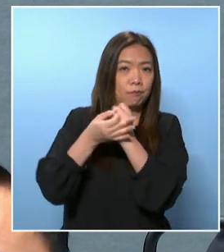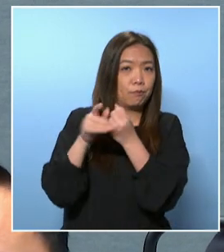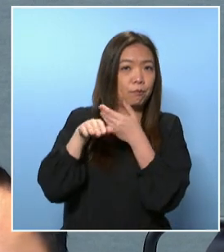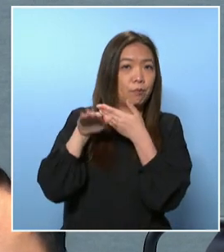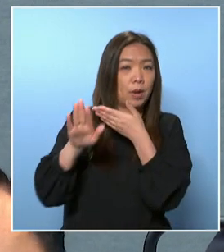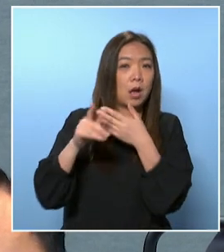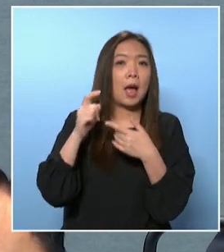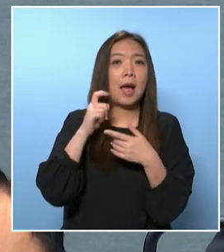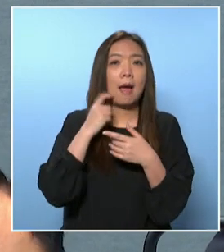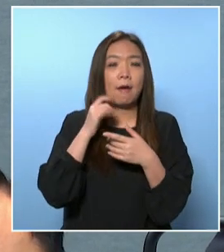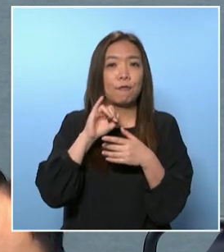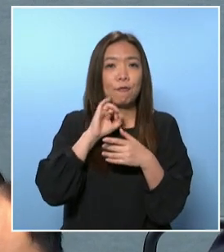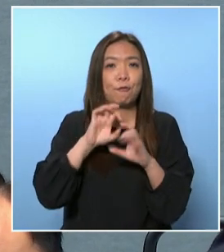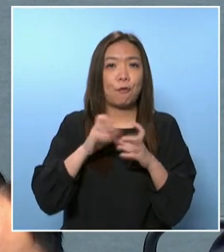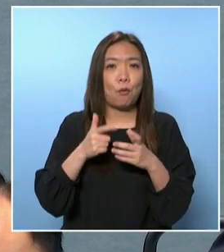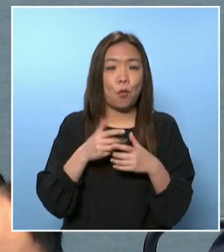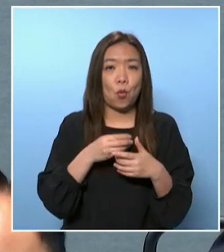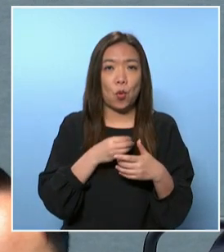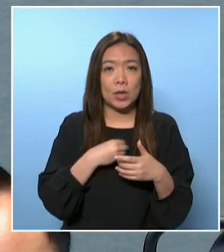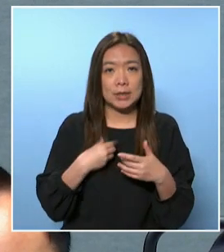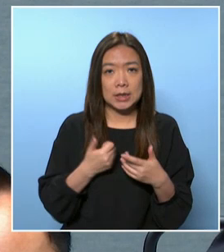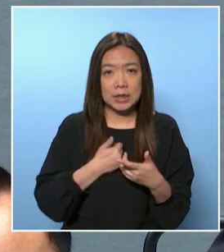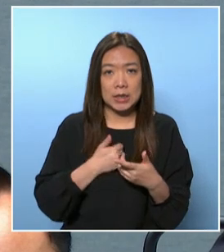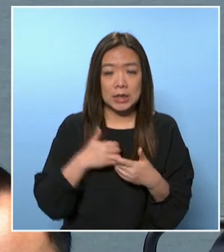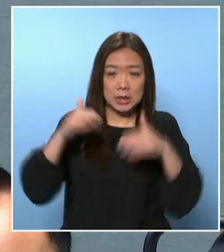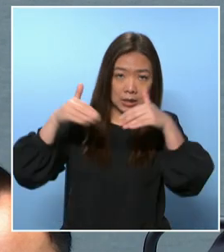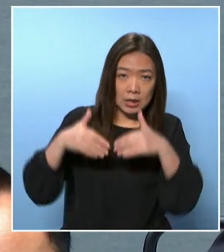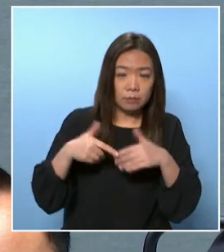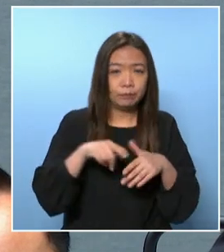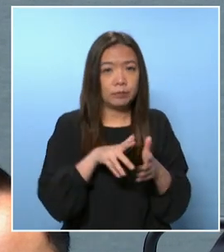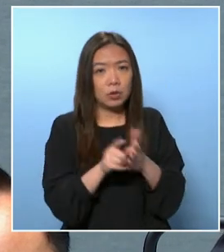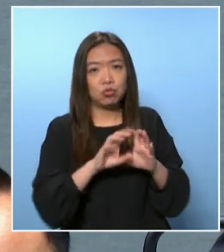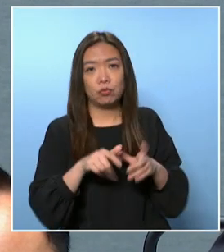introducing the dentists, non-locally